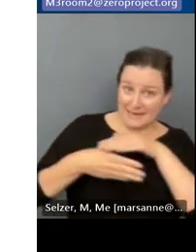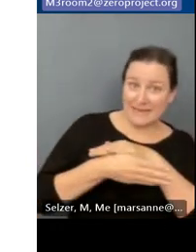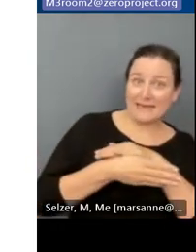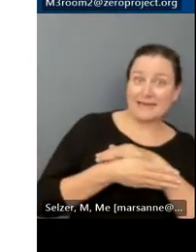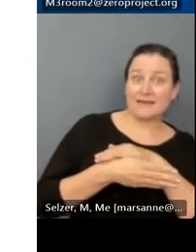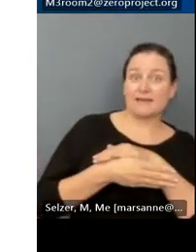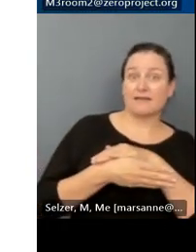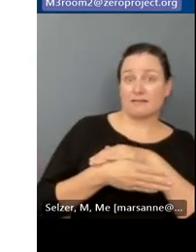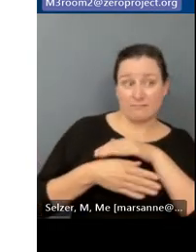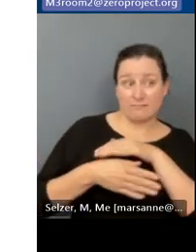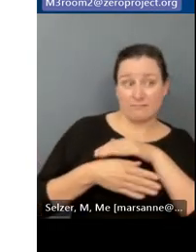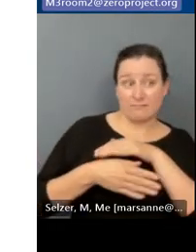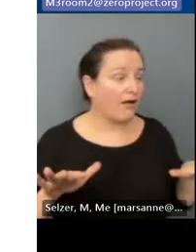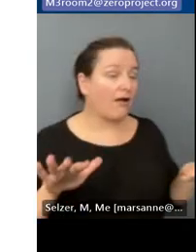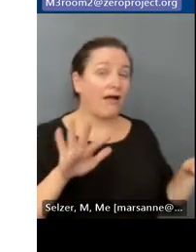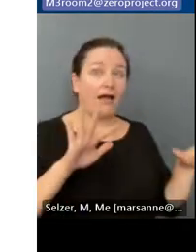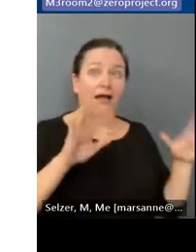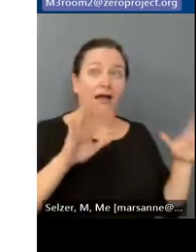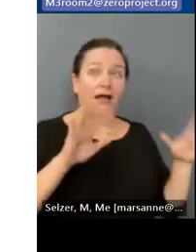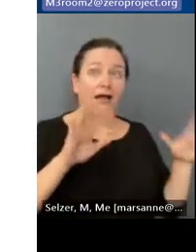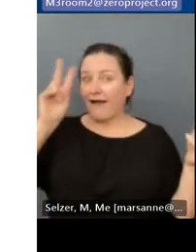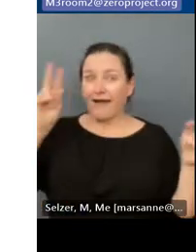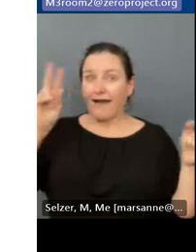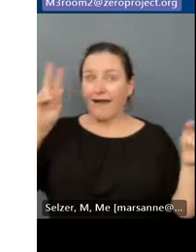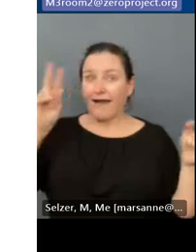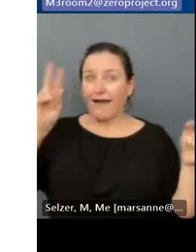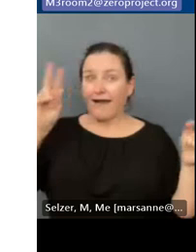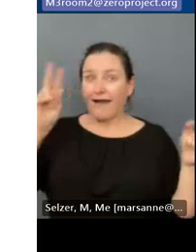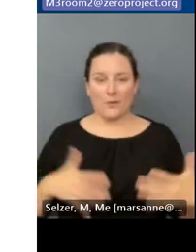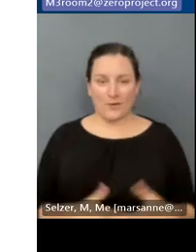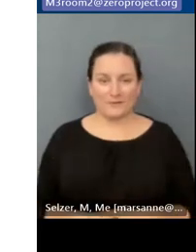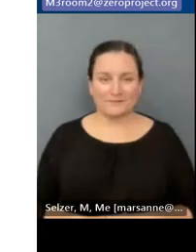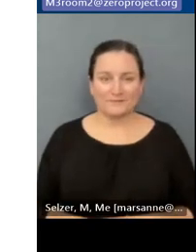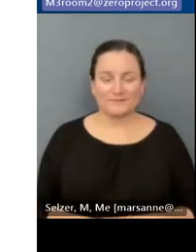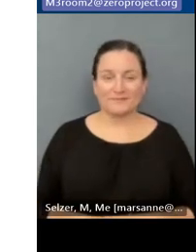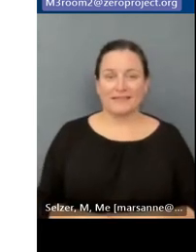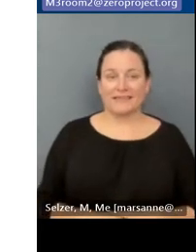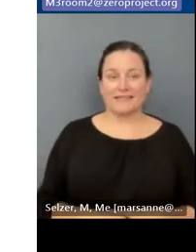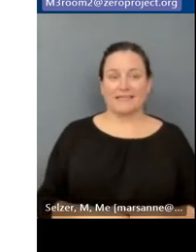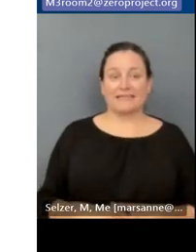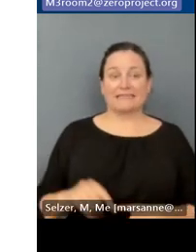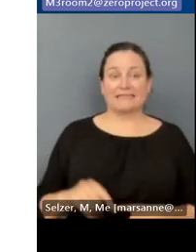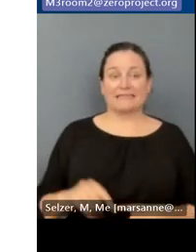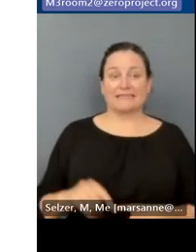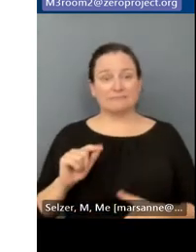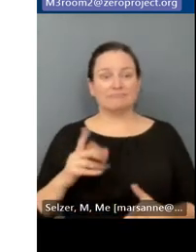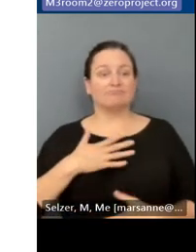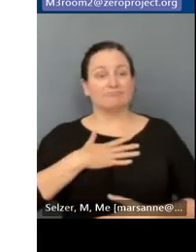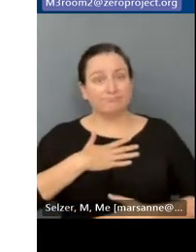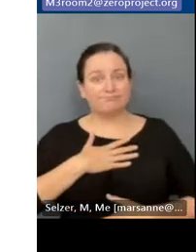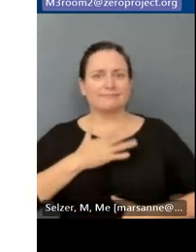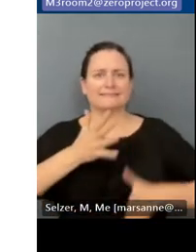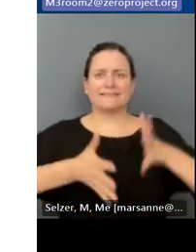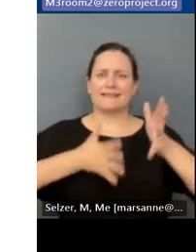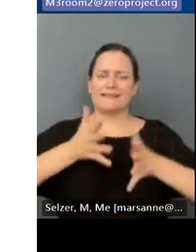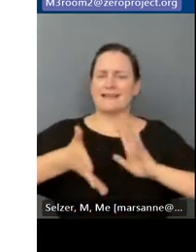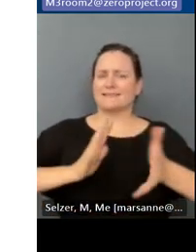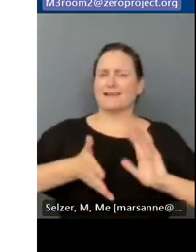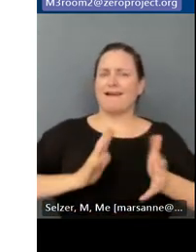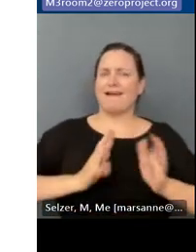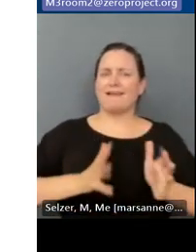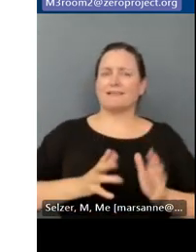happens. Hoshiar, the boy on my team, loves science, the buzzing bees, the crackling stars, everything. But he